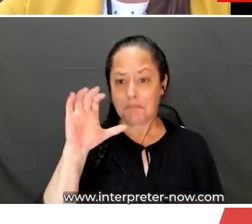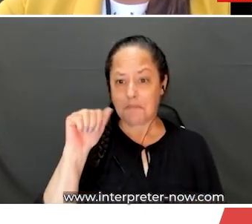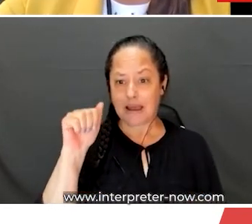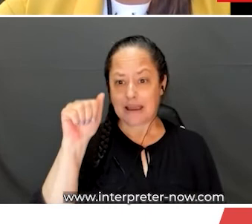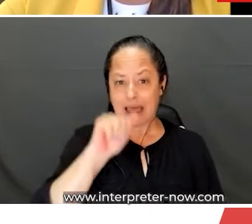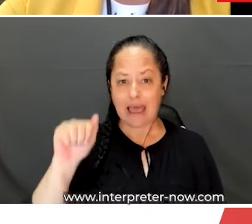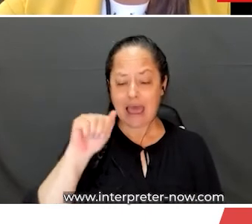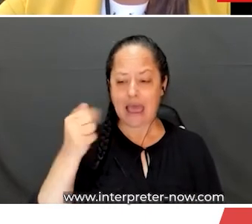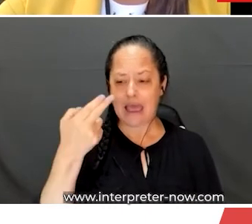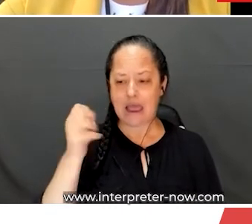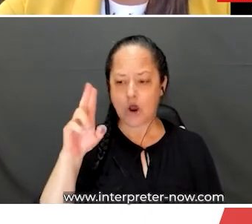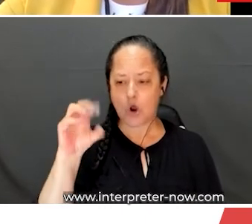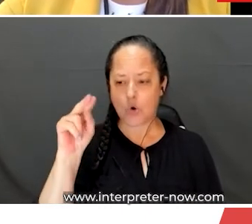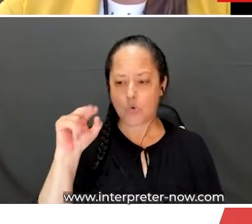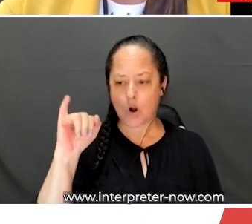Maica@heroica with